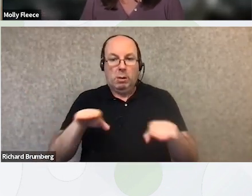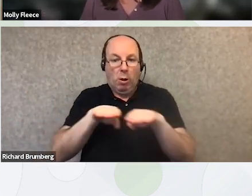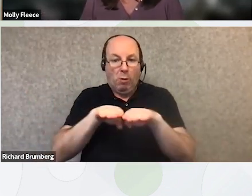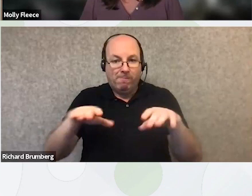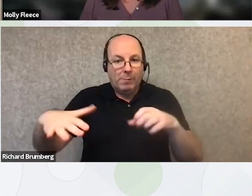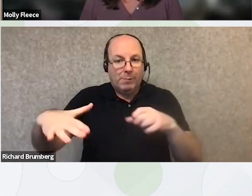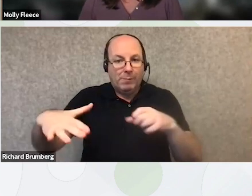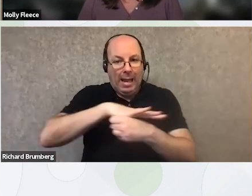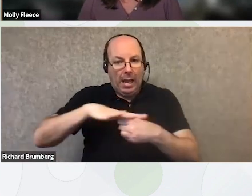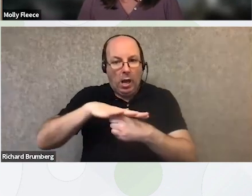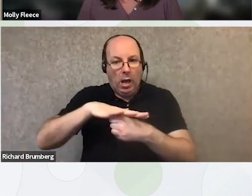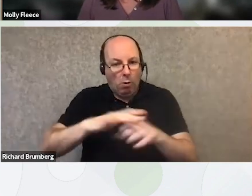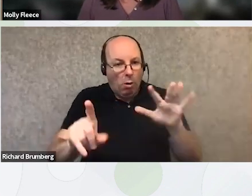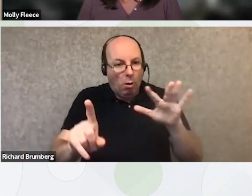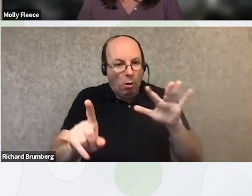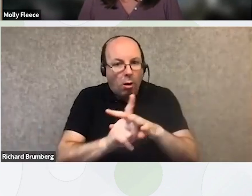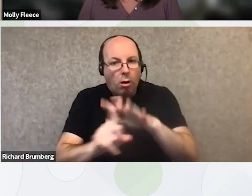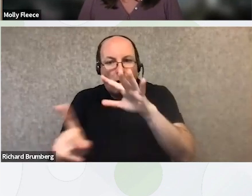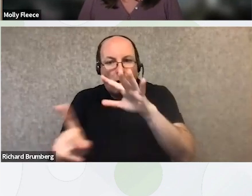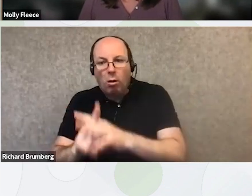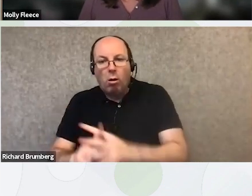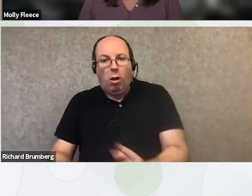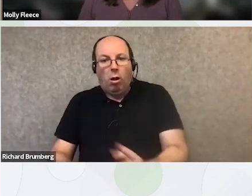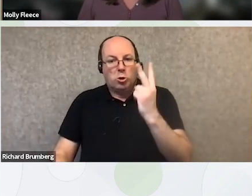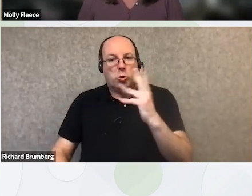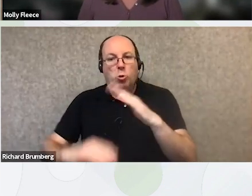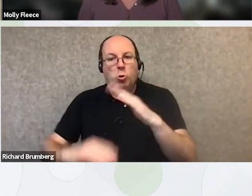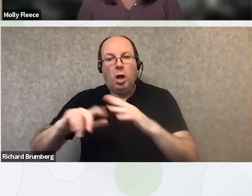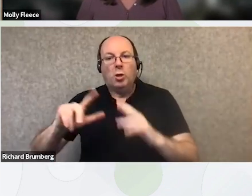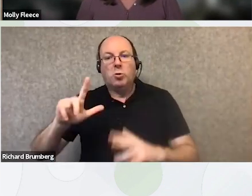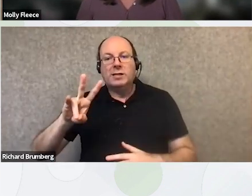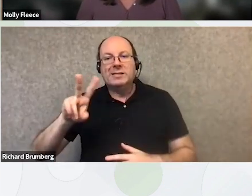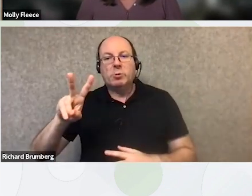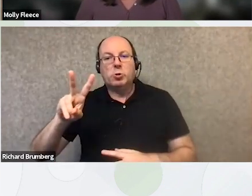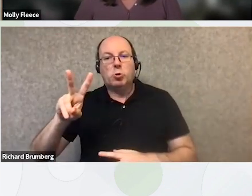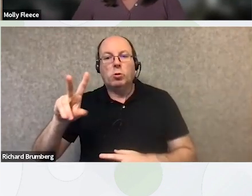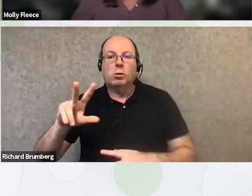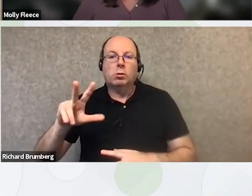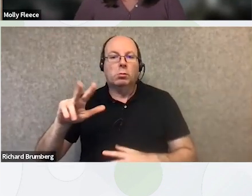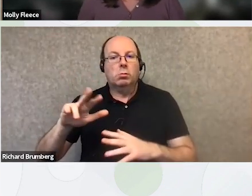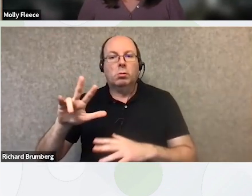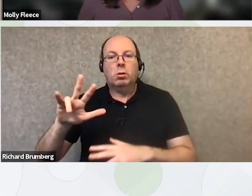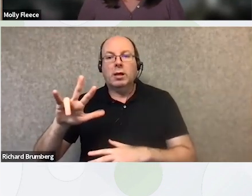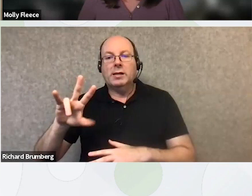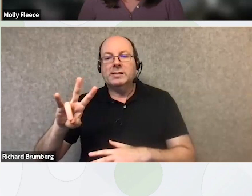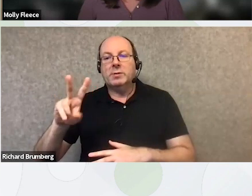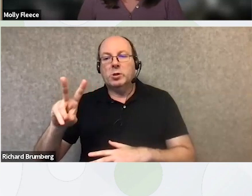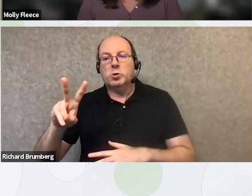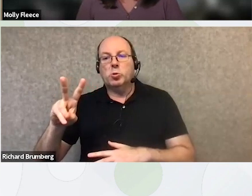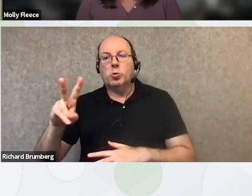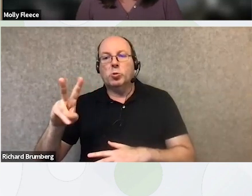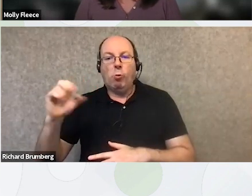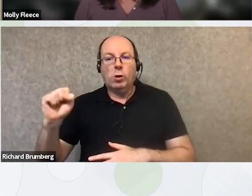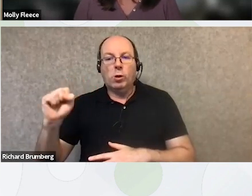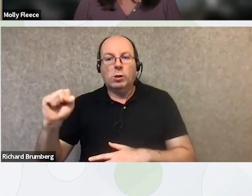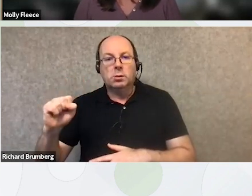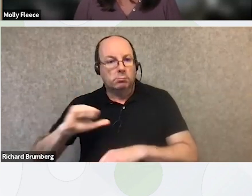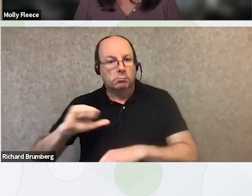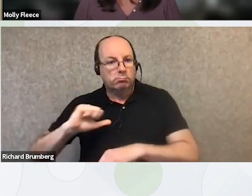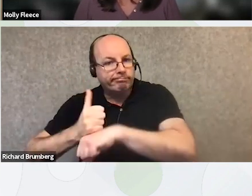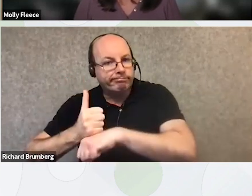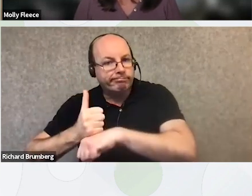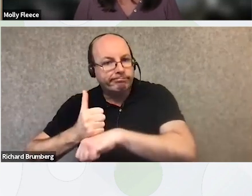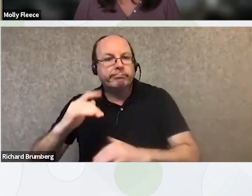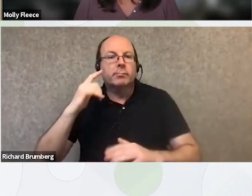control measures should be implemented as soon as possible. So what are those measures? So we have a nursing home with residents with acute